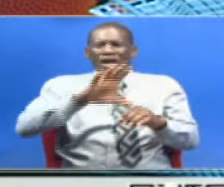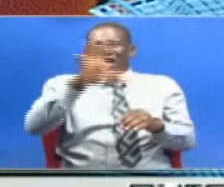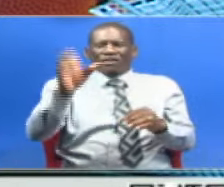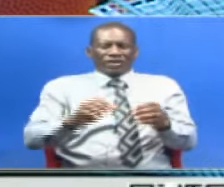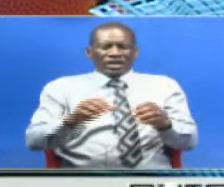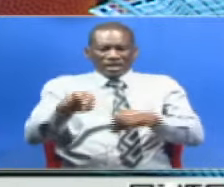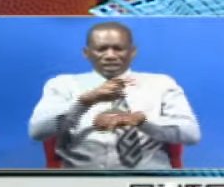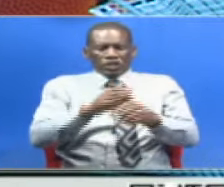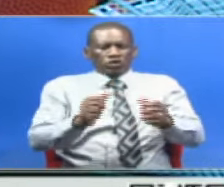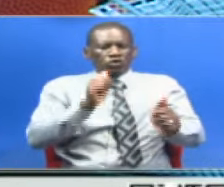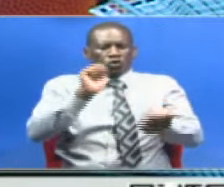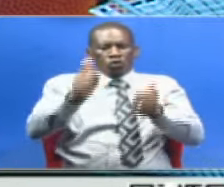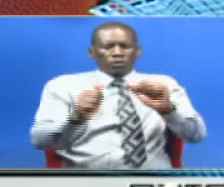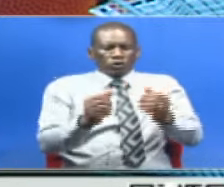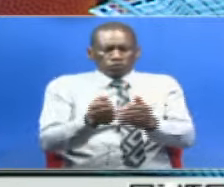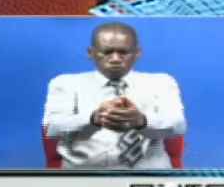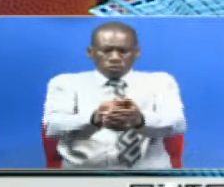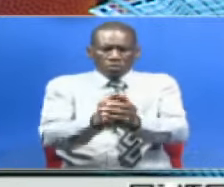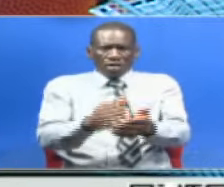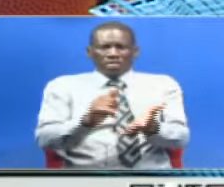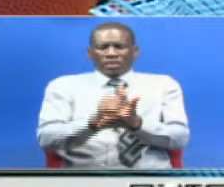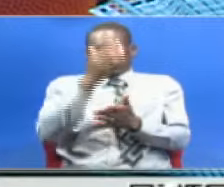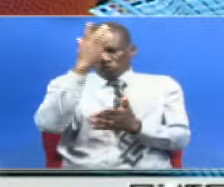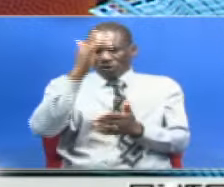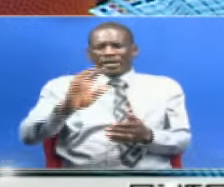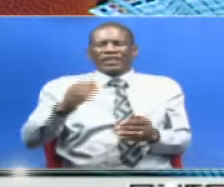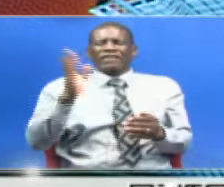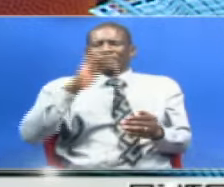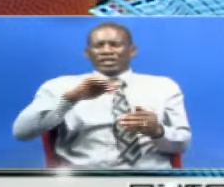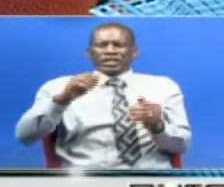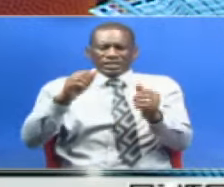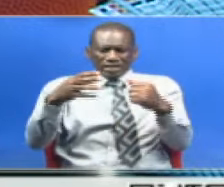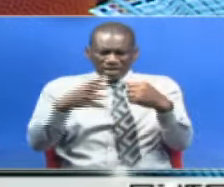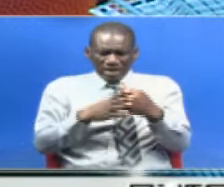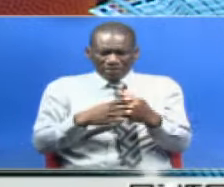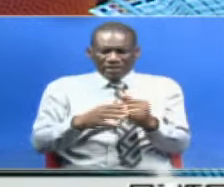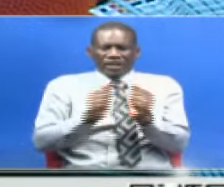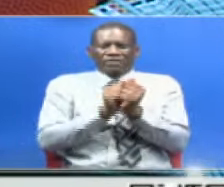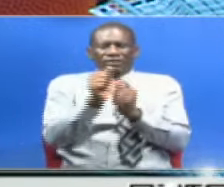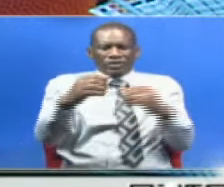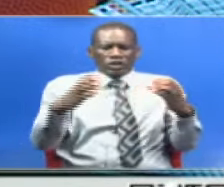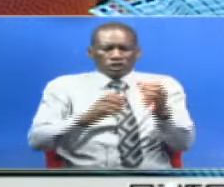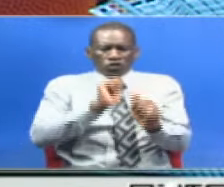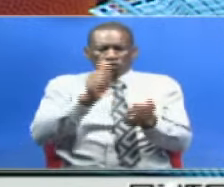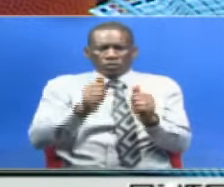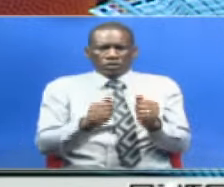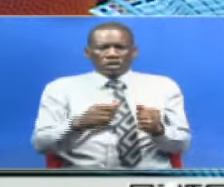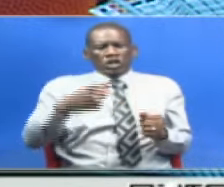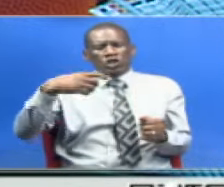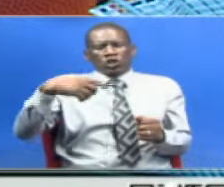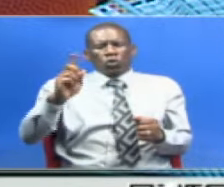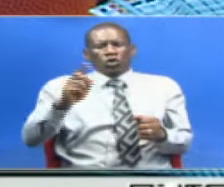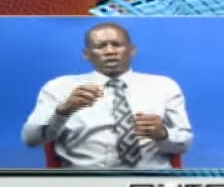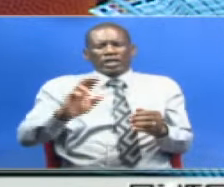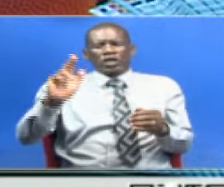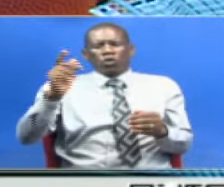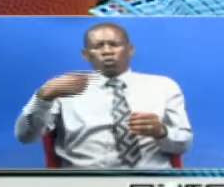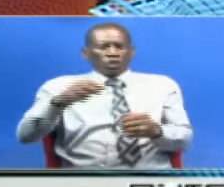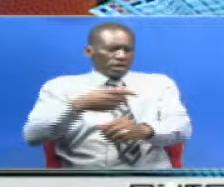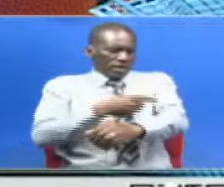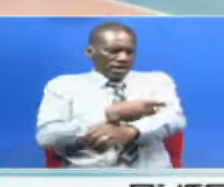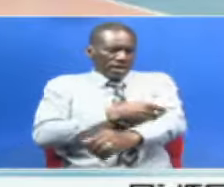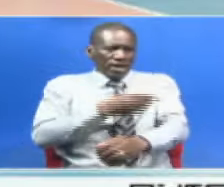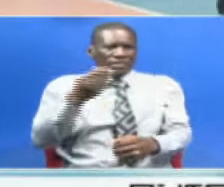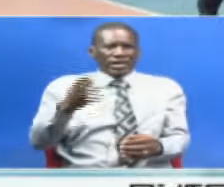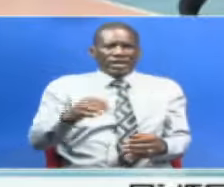reason as to why Kenya finished ninth in the 15-team competition. Wafalme dispatched Ghana in a pulsating encounter at the Cairo International